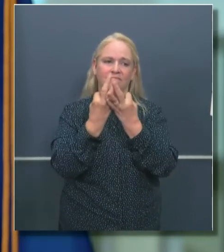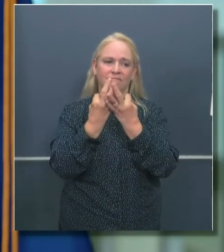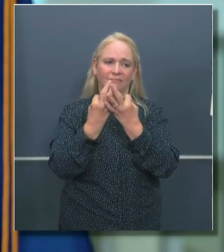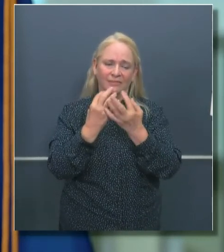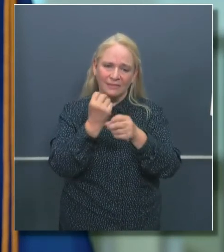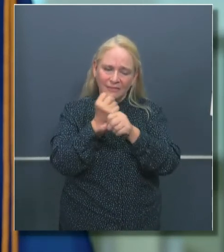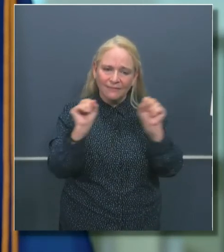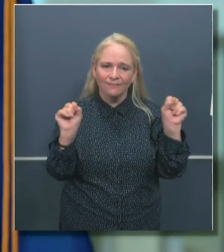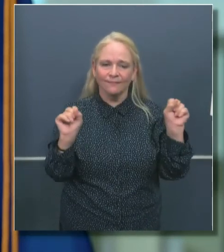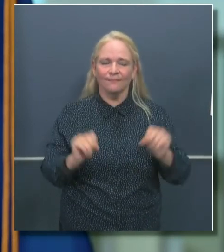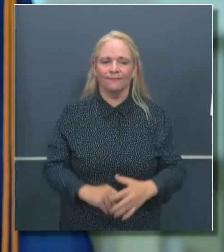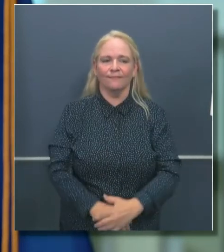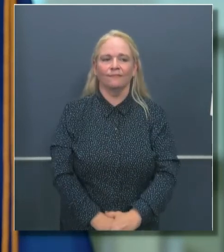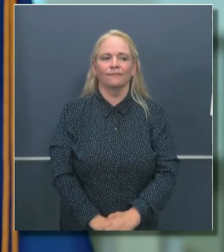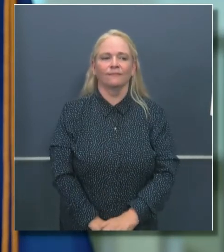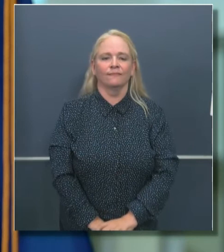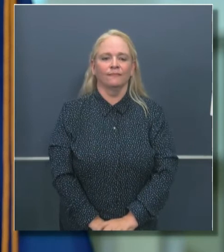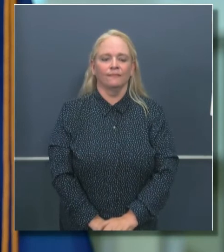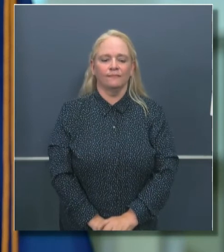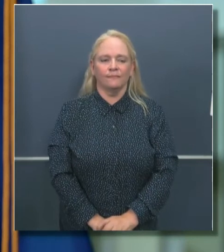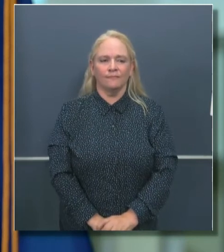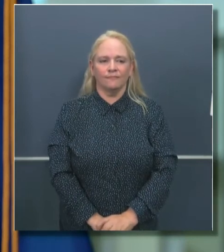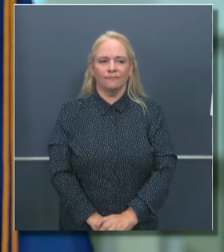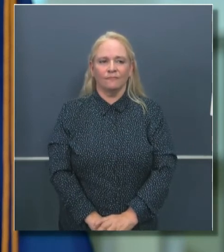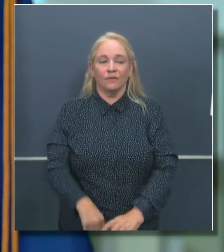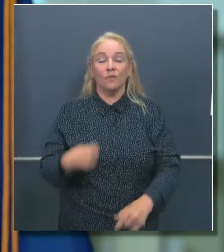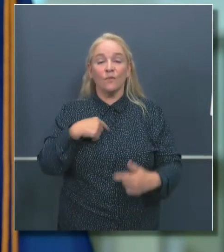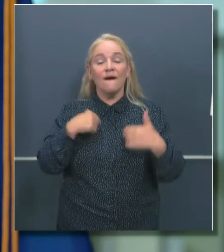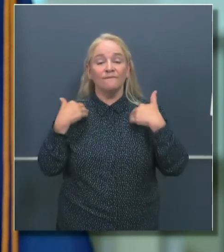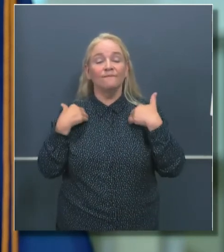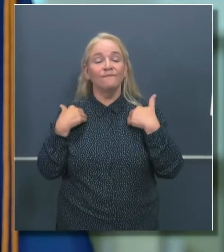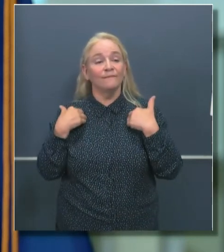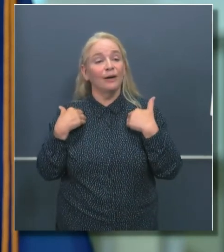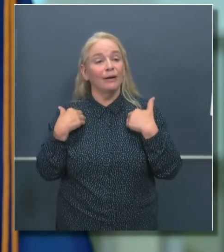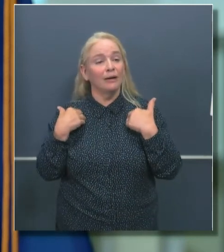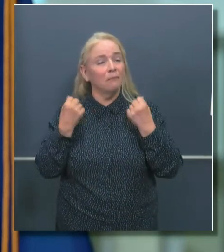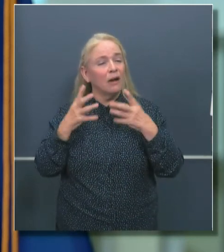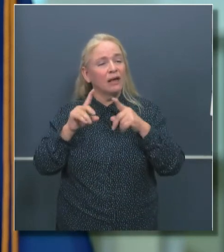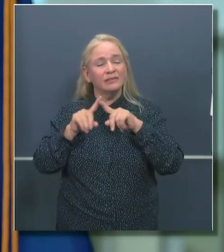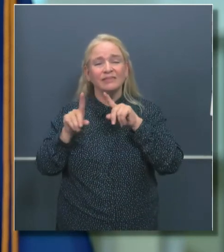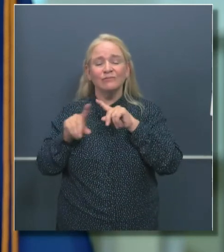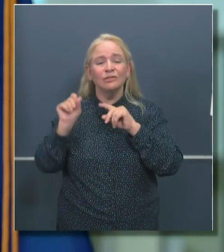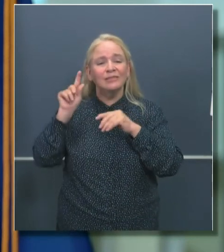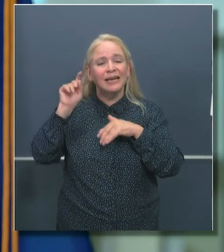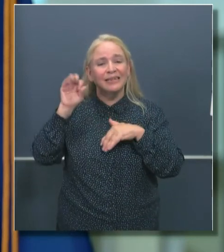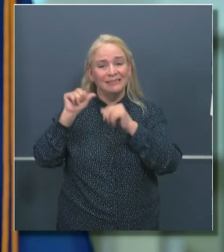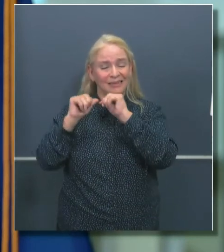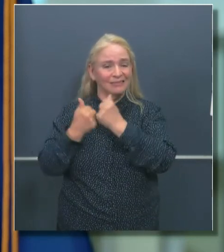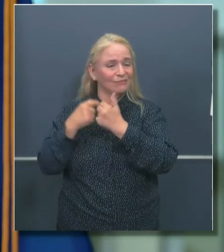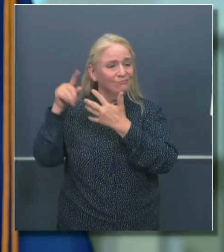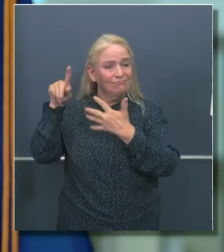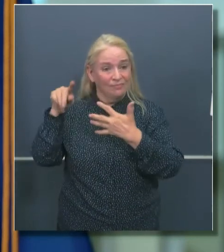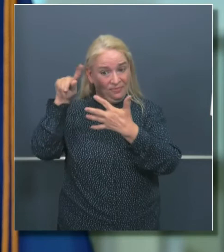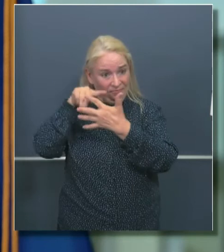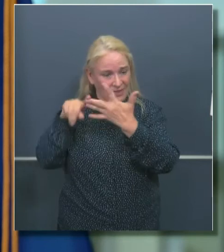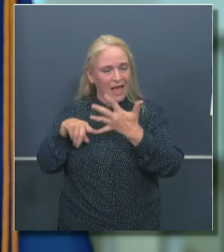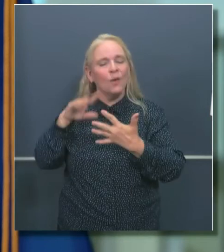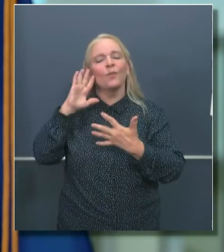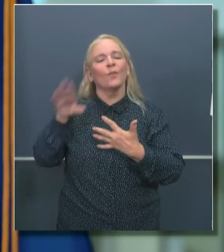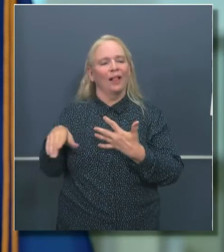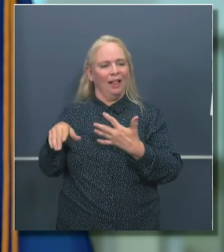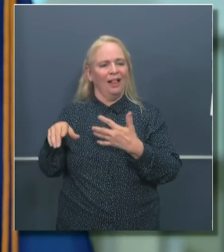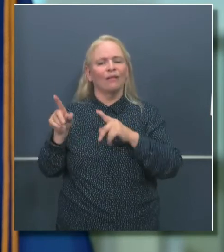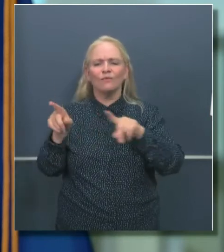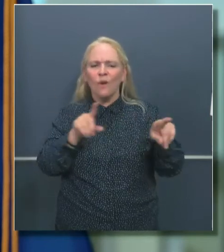extent that we have agencies up and down the state doing enforcement, doing the kind of outreach